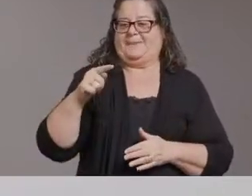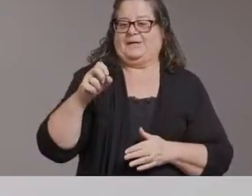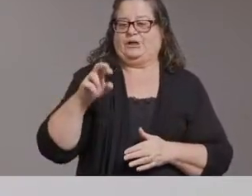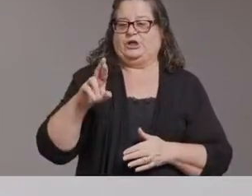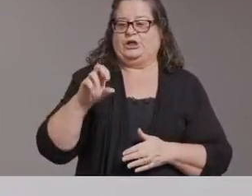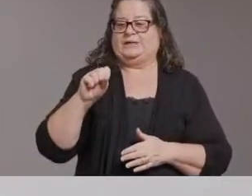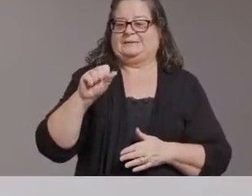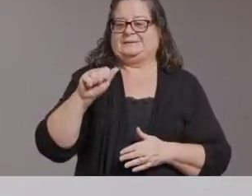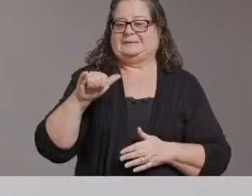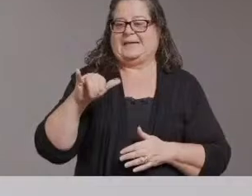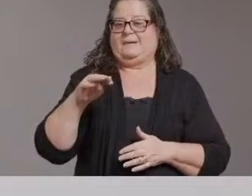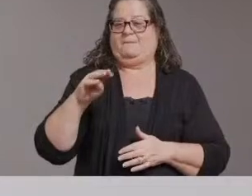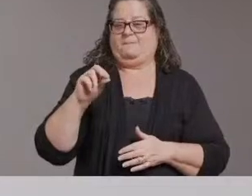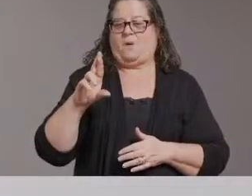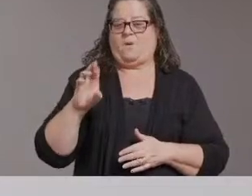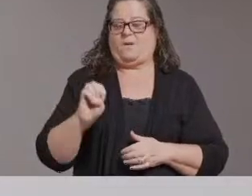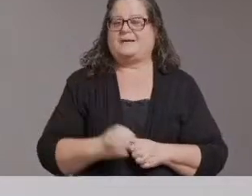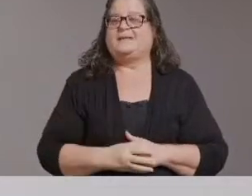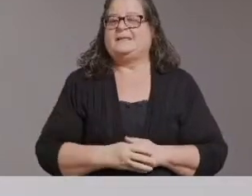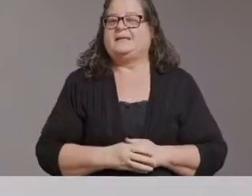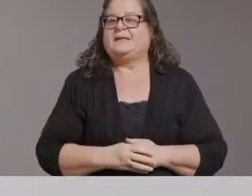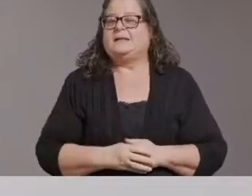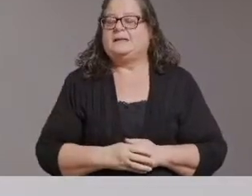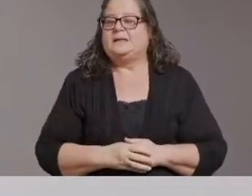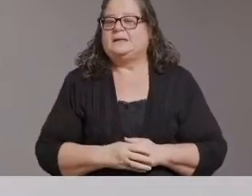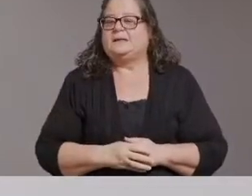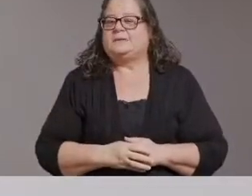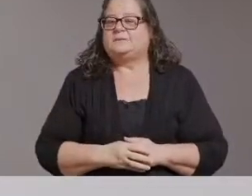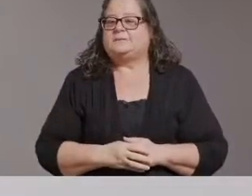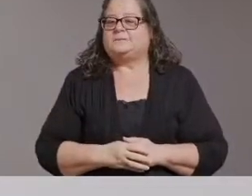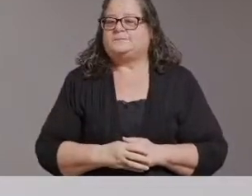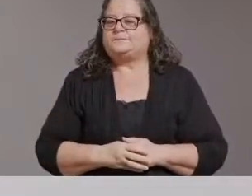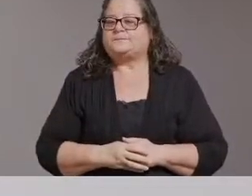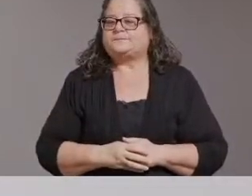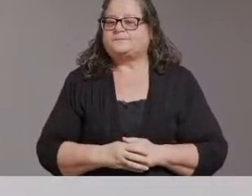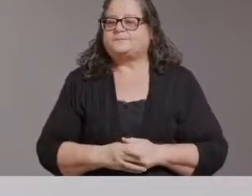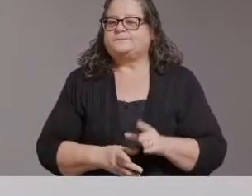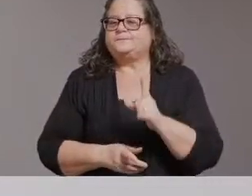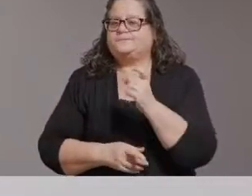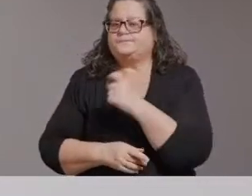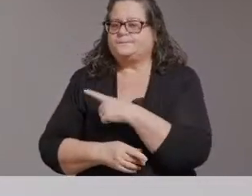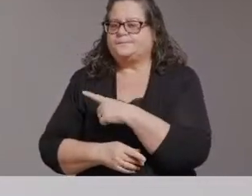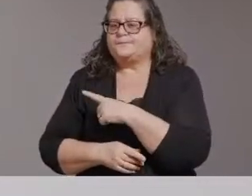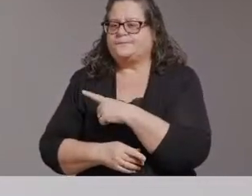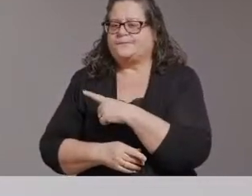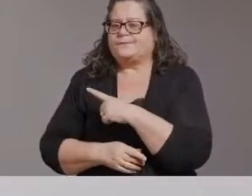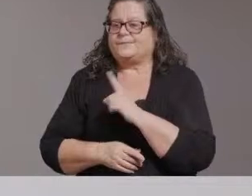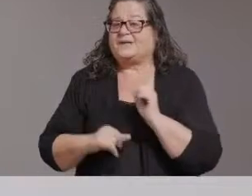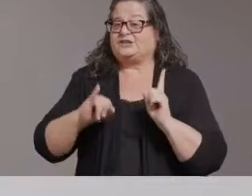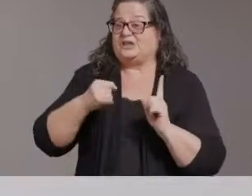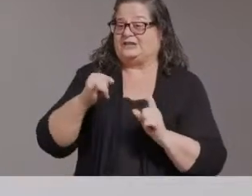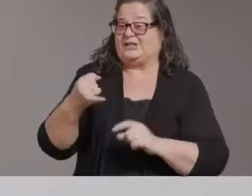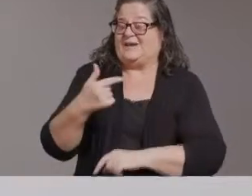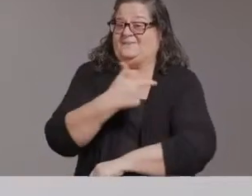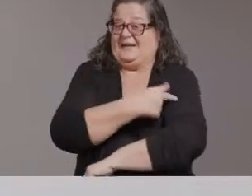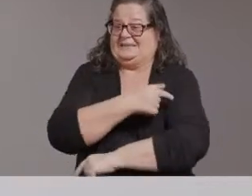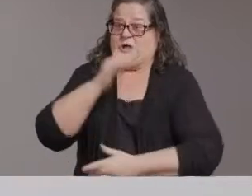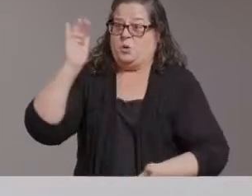Well, Dr. Chris, how much of a blow to Arizona is the loss of Johnson & Johnson shots?